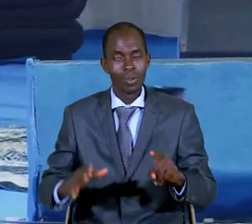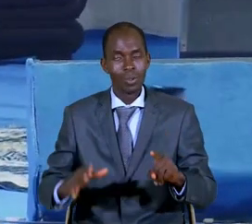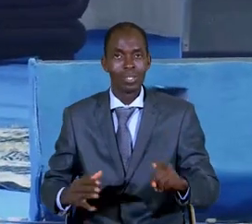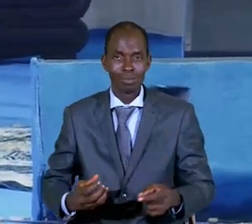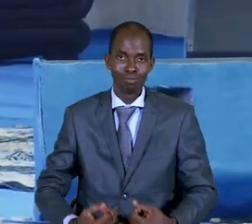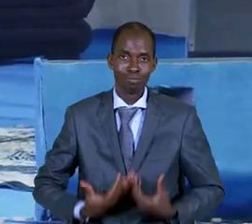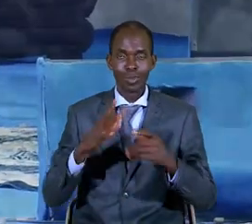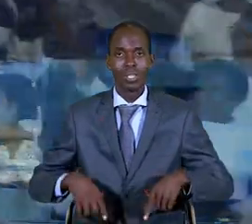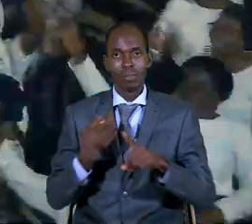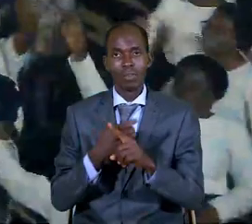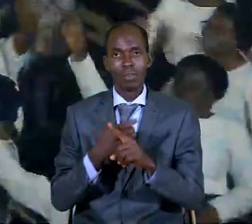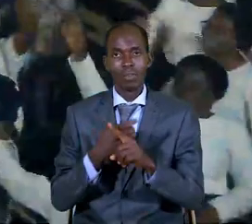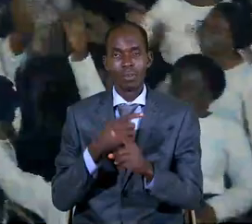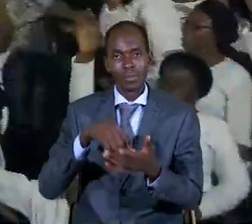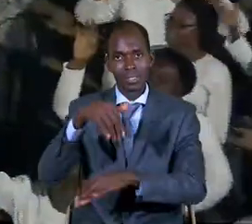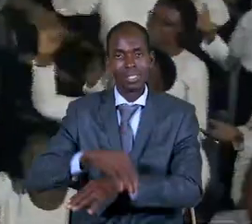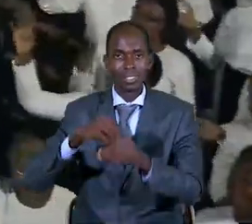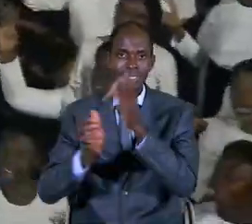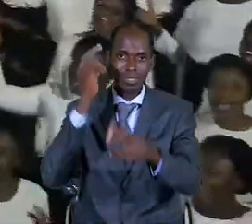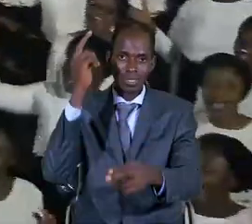tonight in Jesus' name.